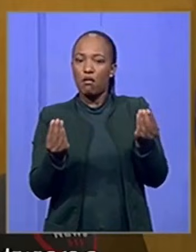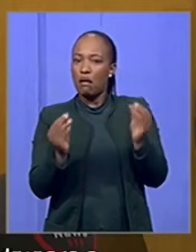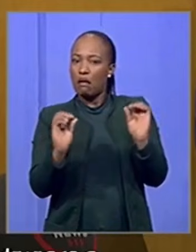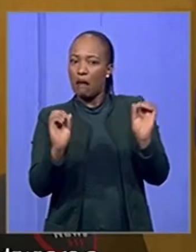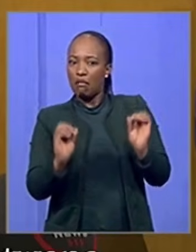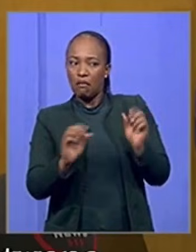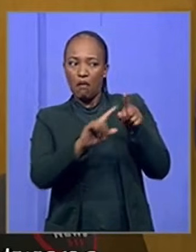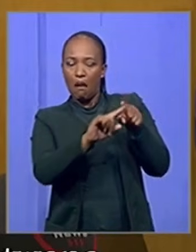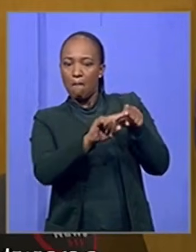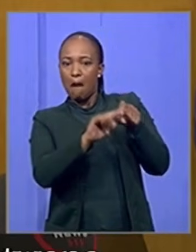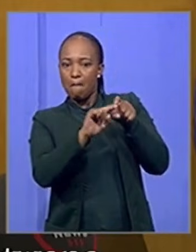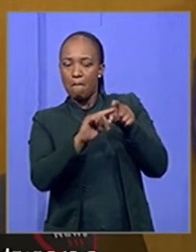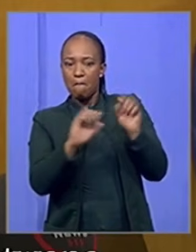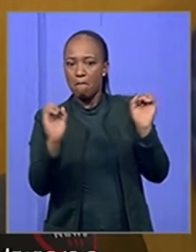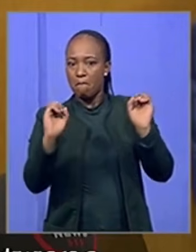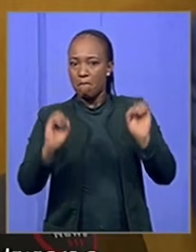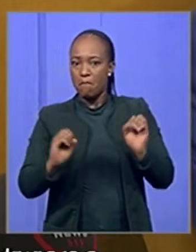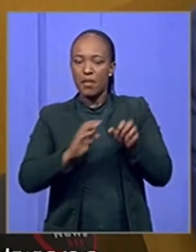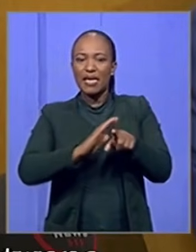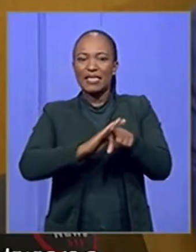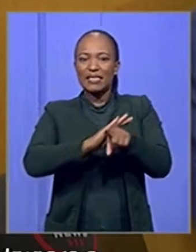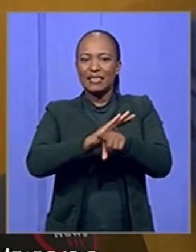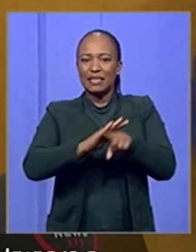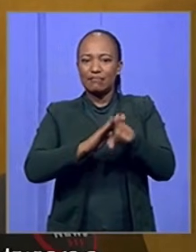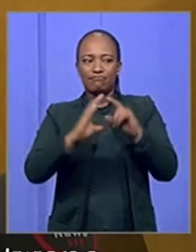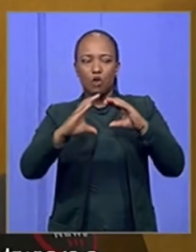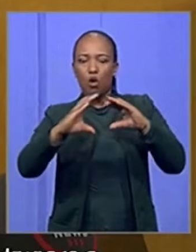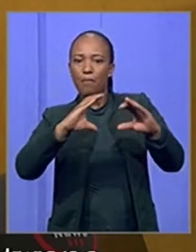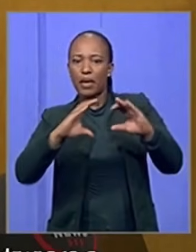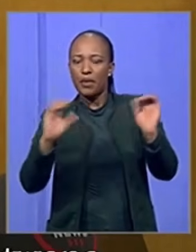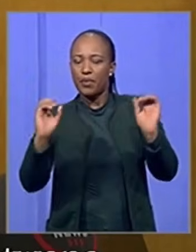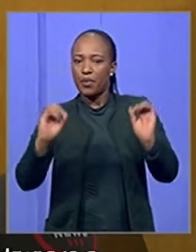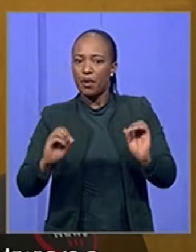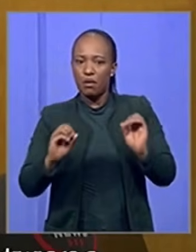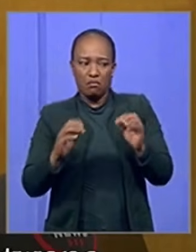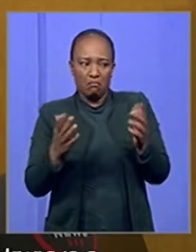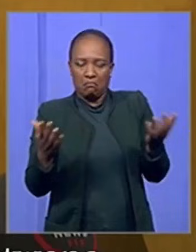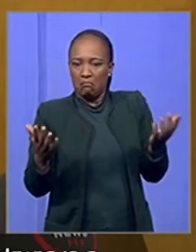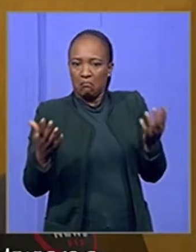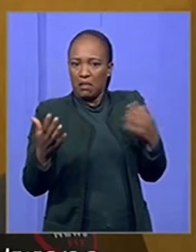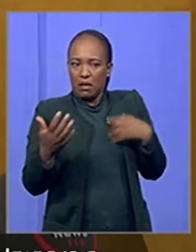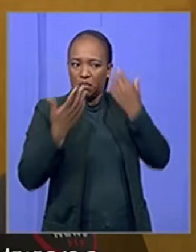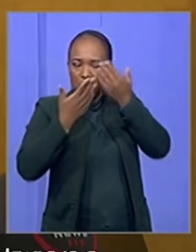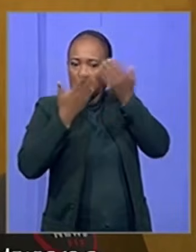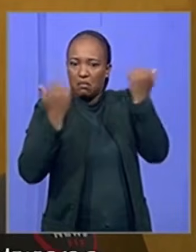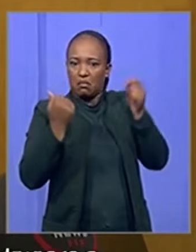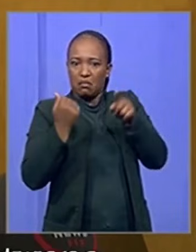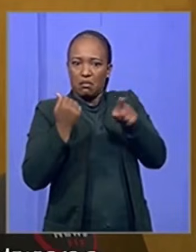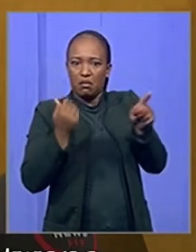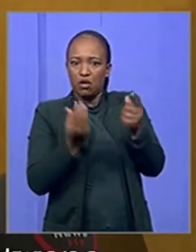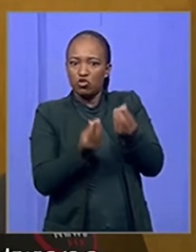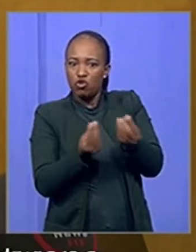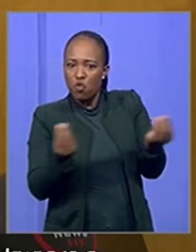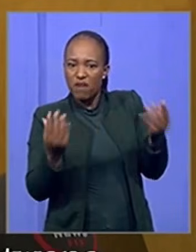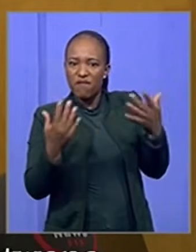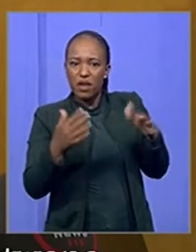district because it was not communicated. So no one in the district knew that the kids have gone